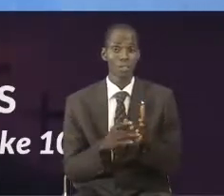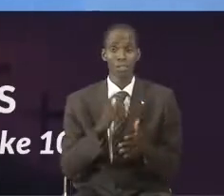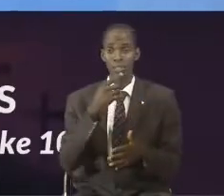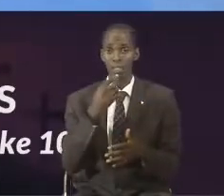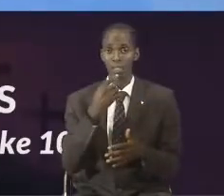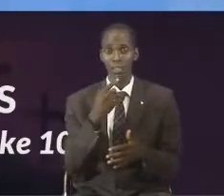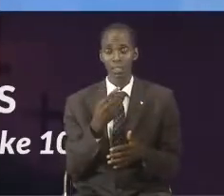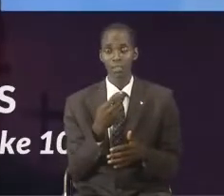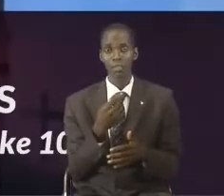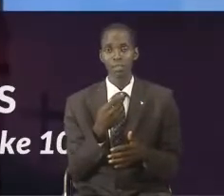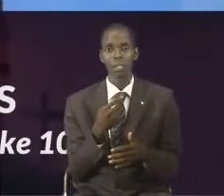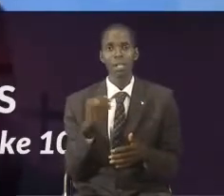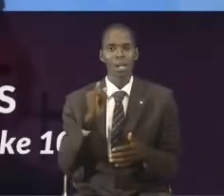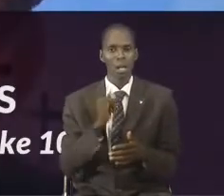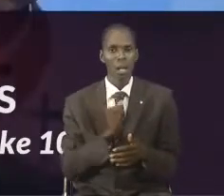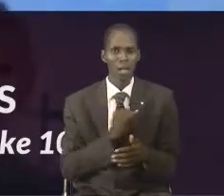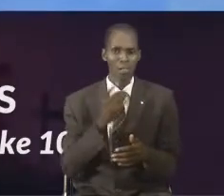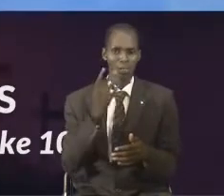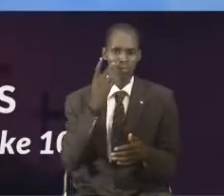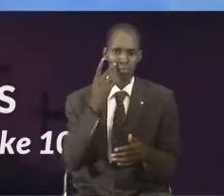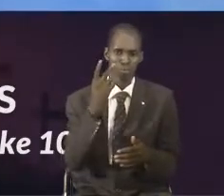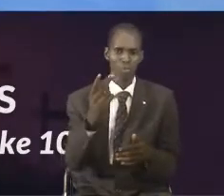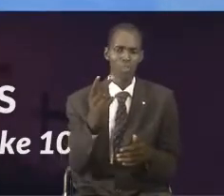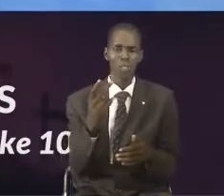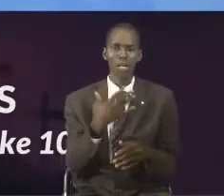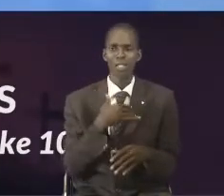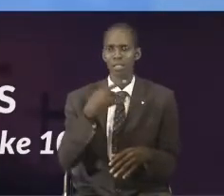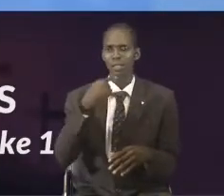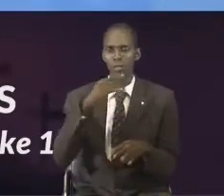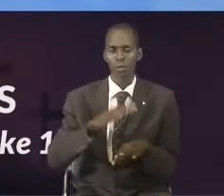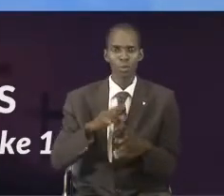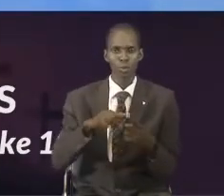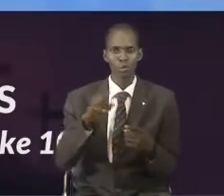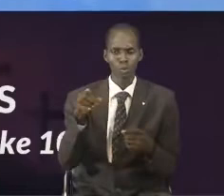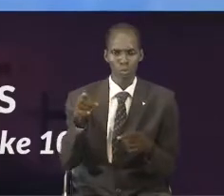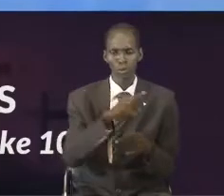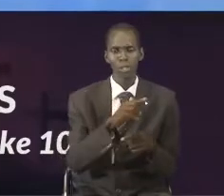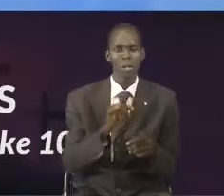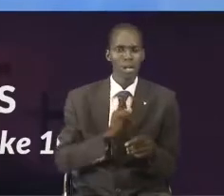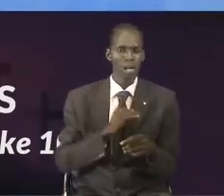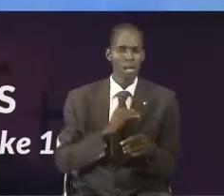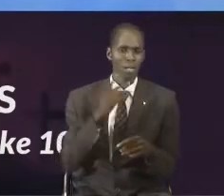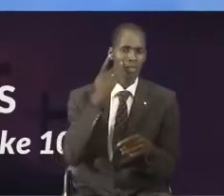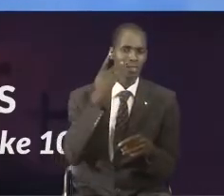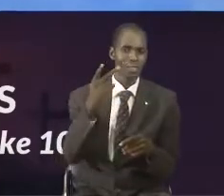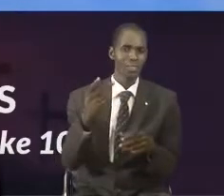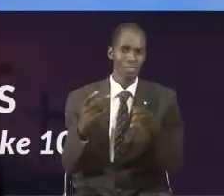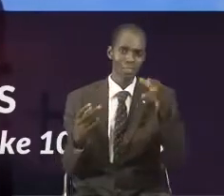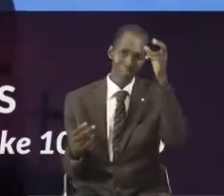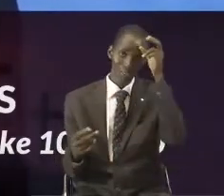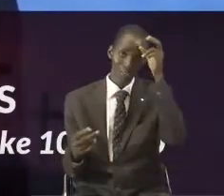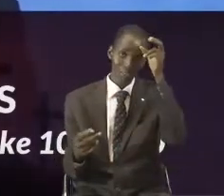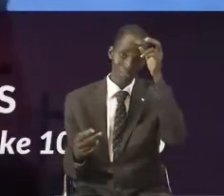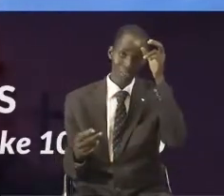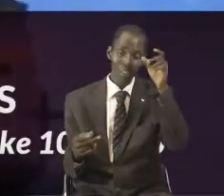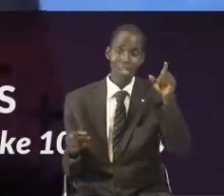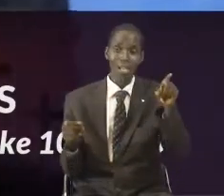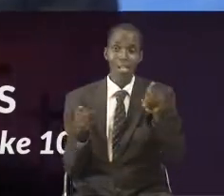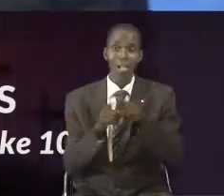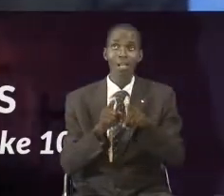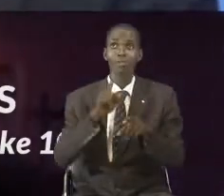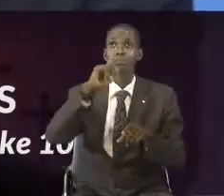from verse 18. Here Jesus said, I beheld, and he said unto them,